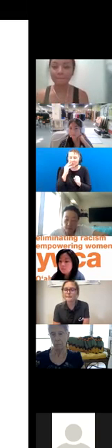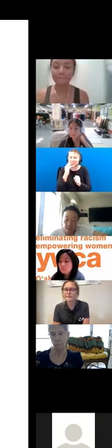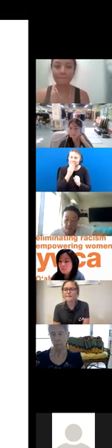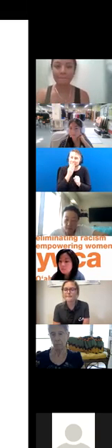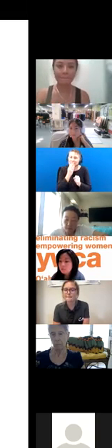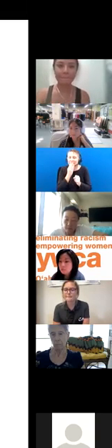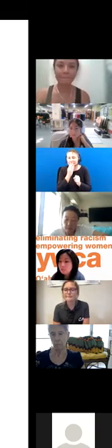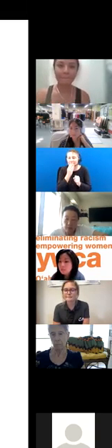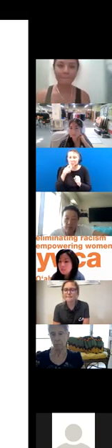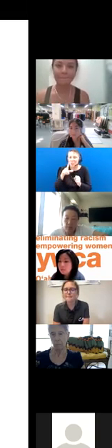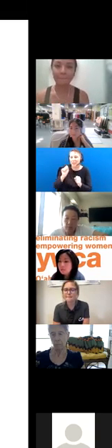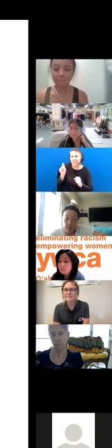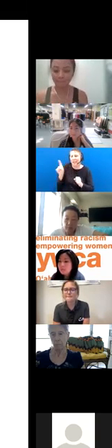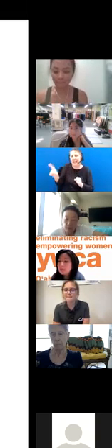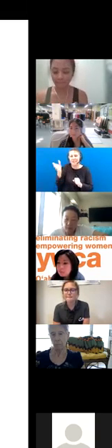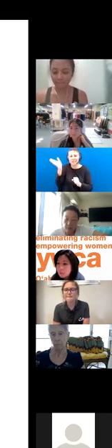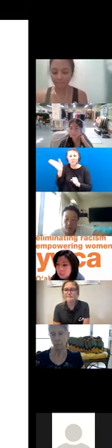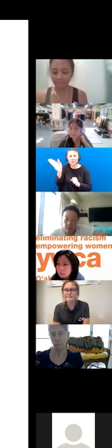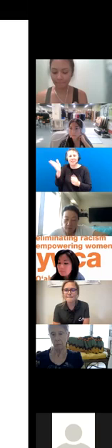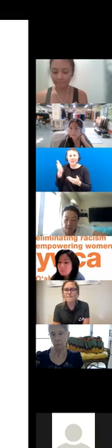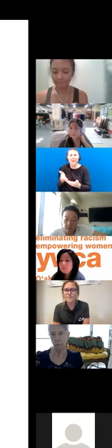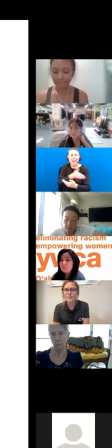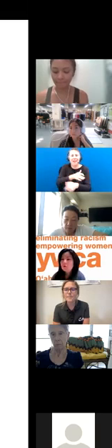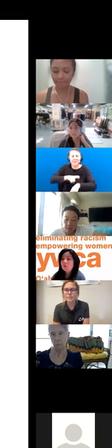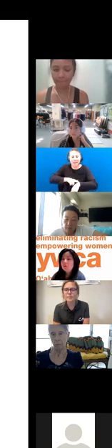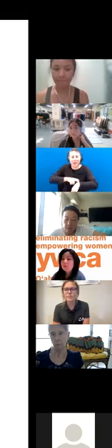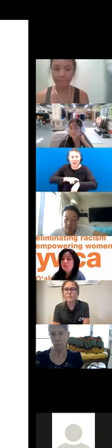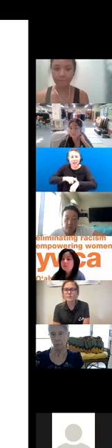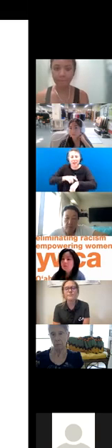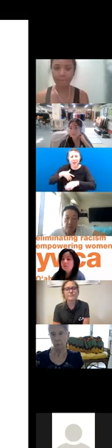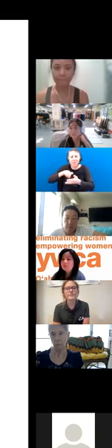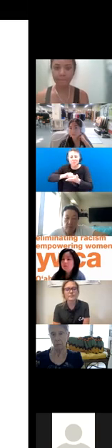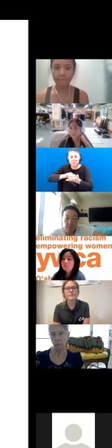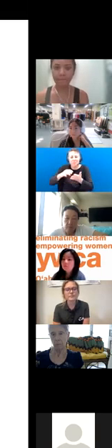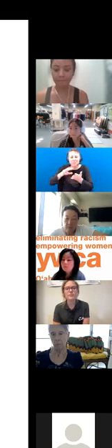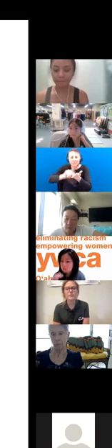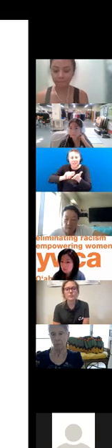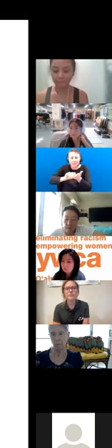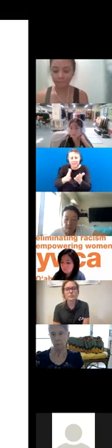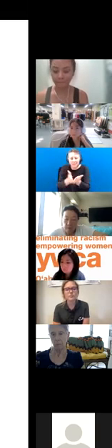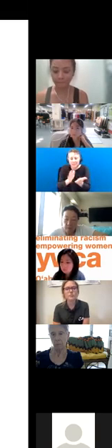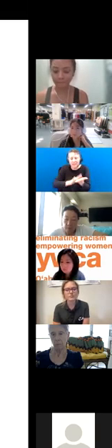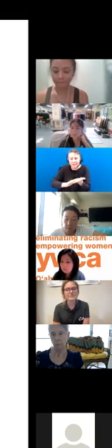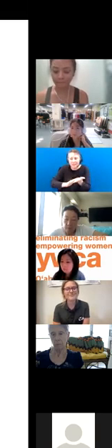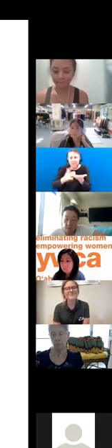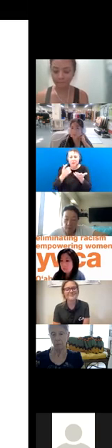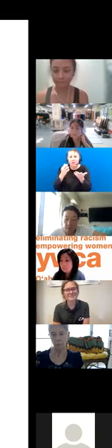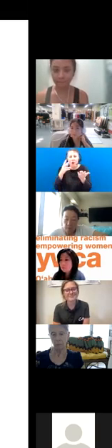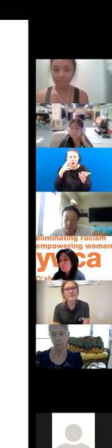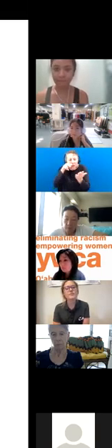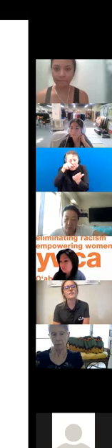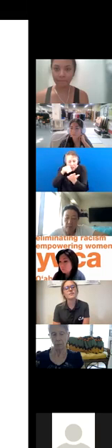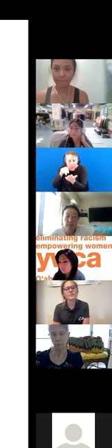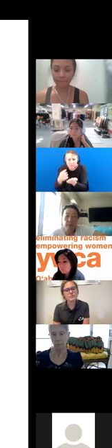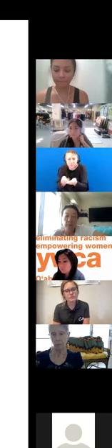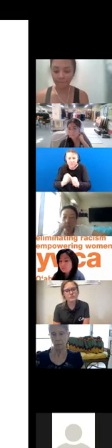asked for the presentation ahead of time, and just so that she could review some of the